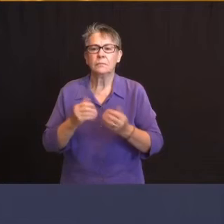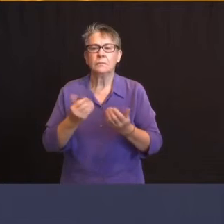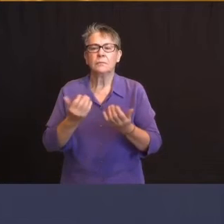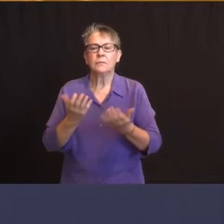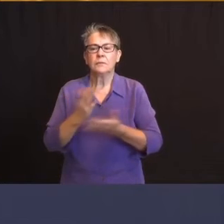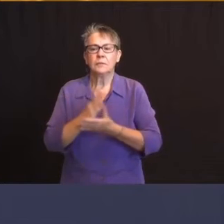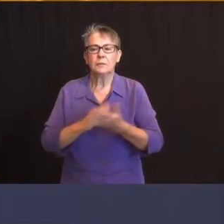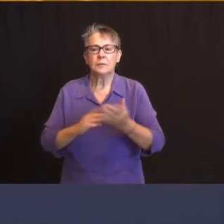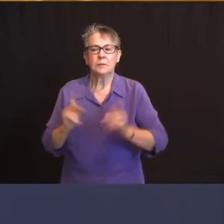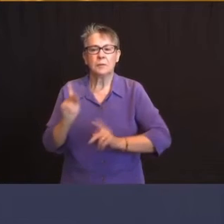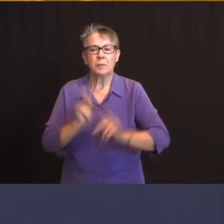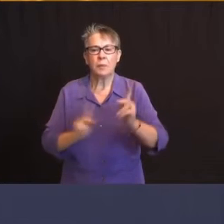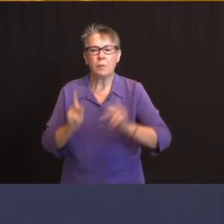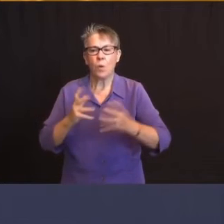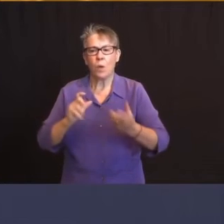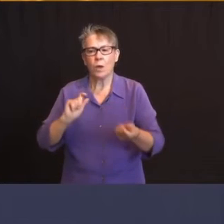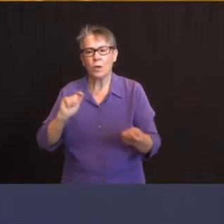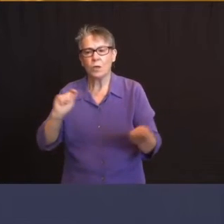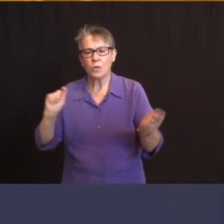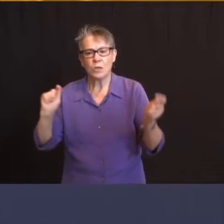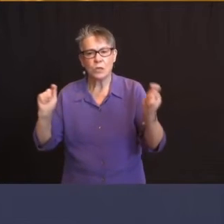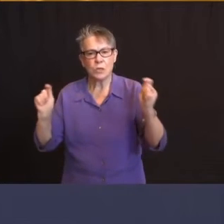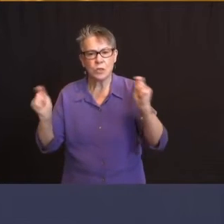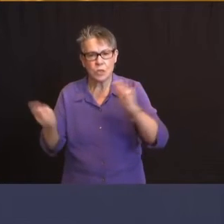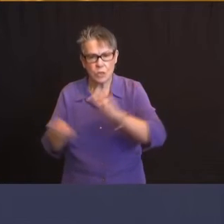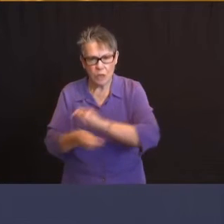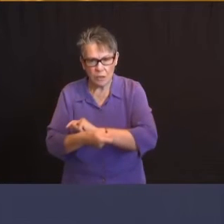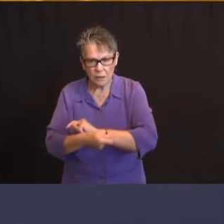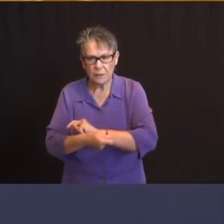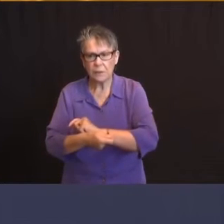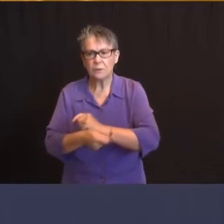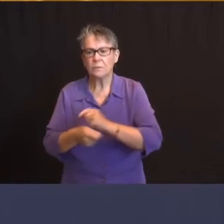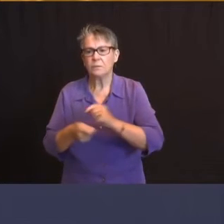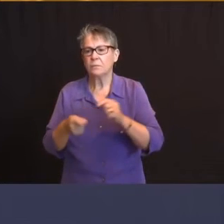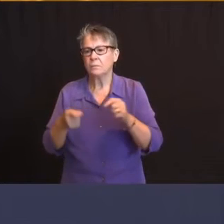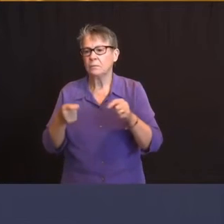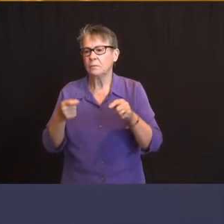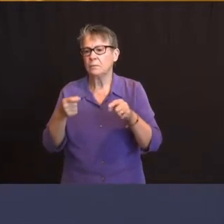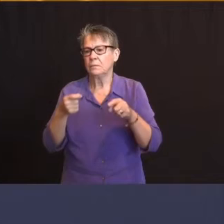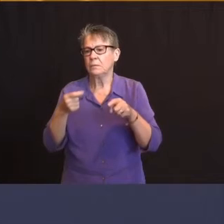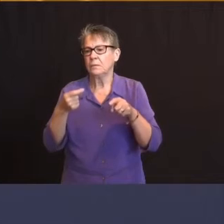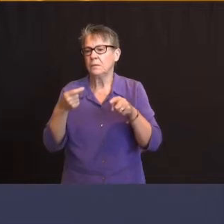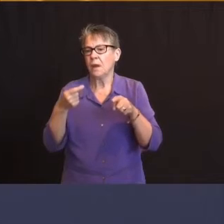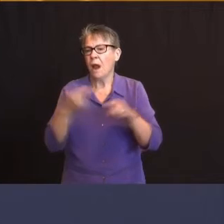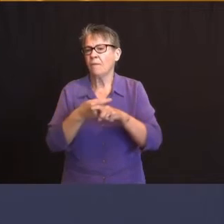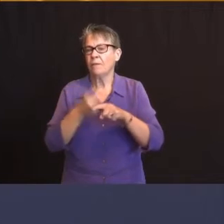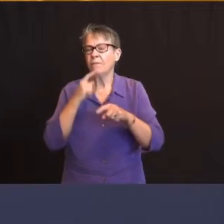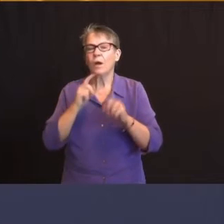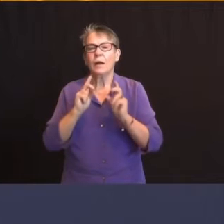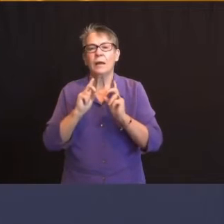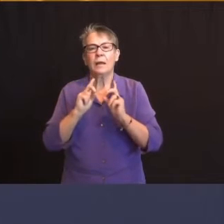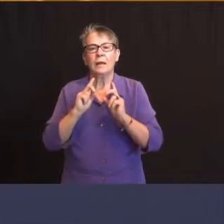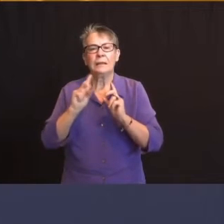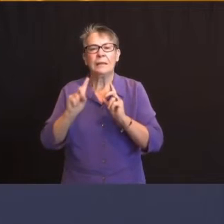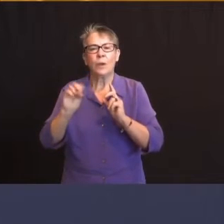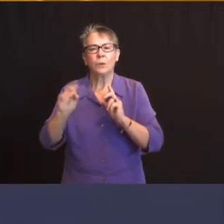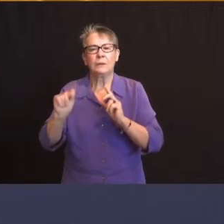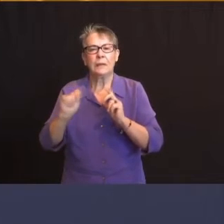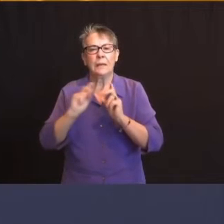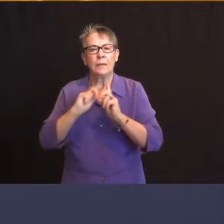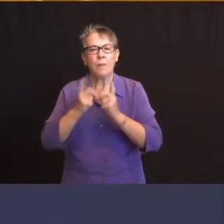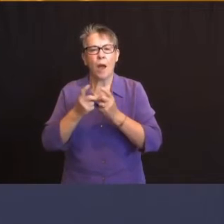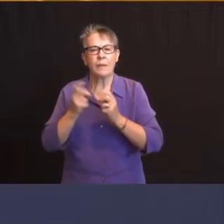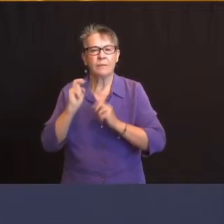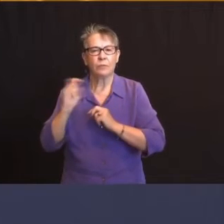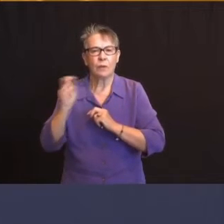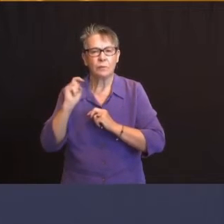interest for the DOT commissioner, whose job is to be responsible for highways, to be the top person in NJ Transit. Do you see